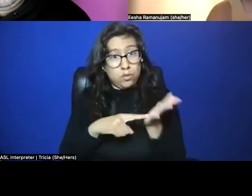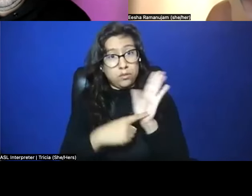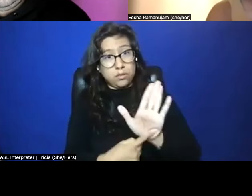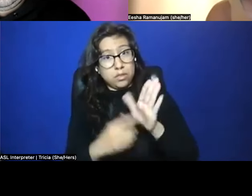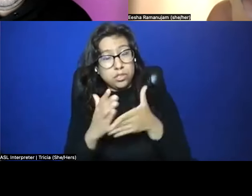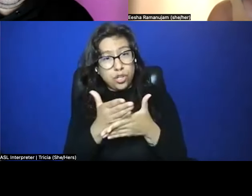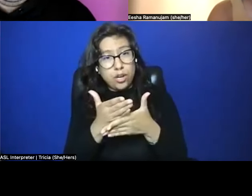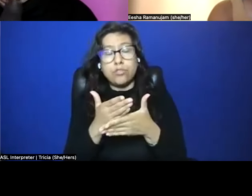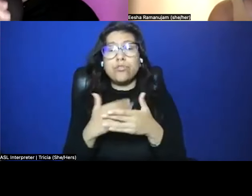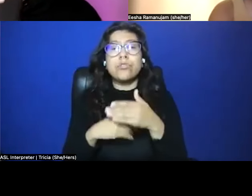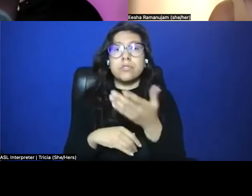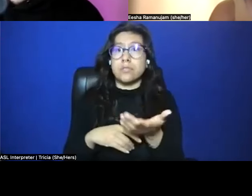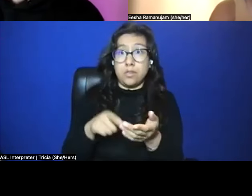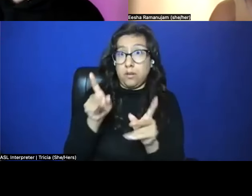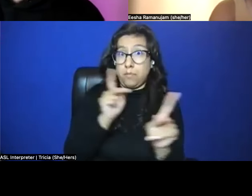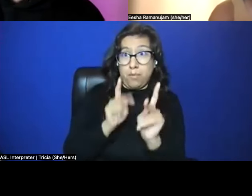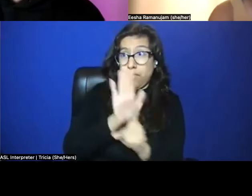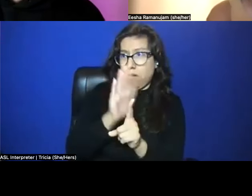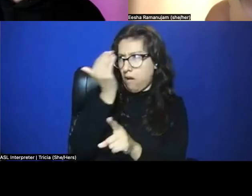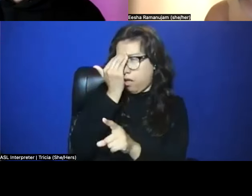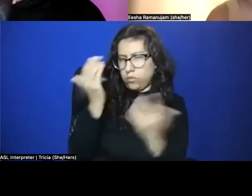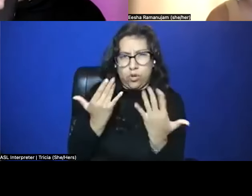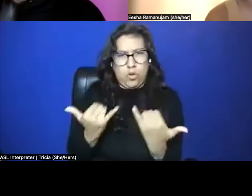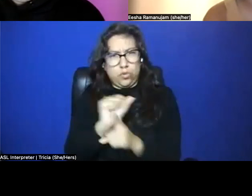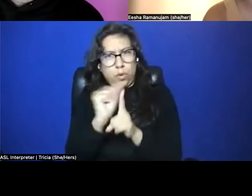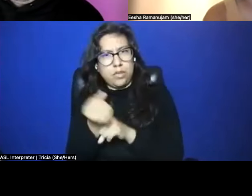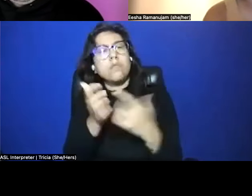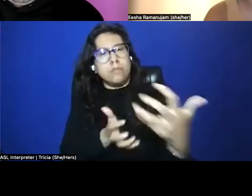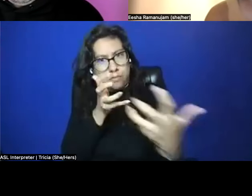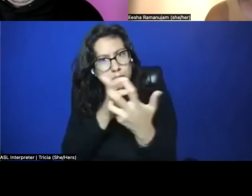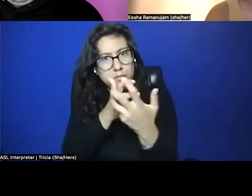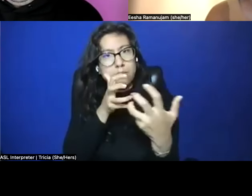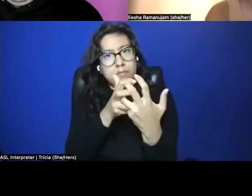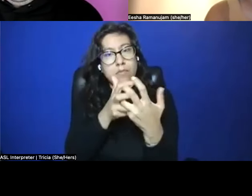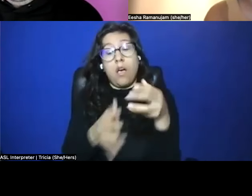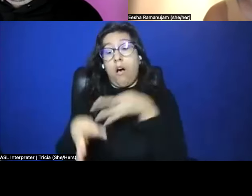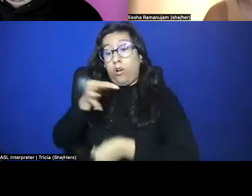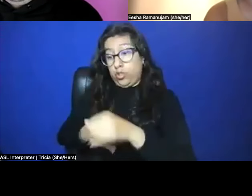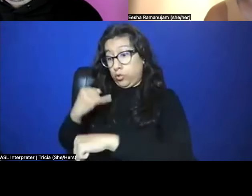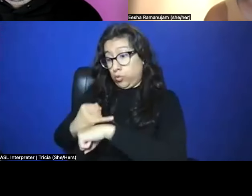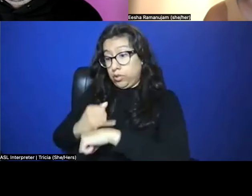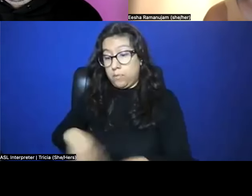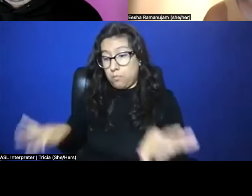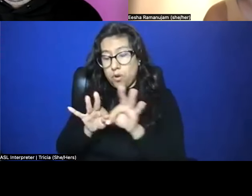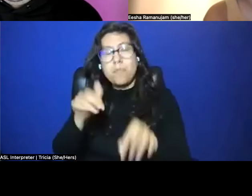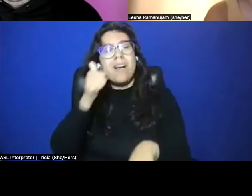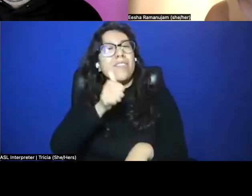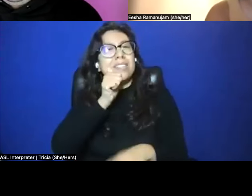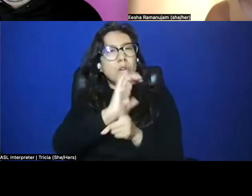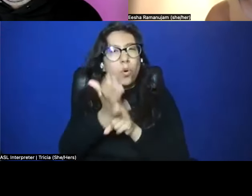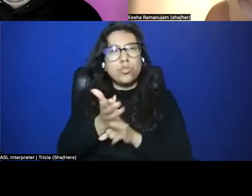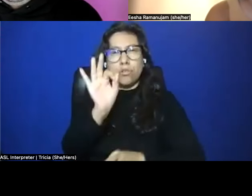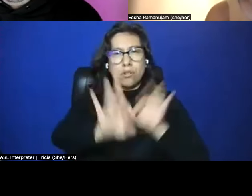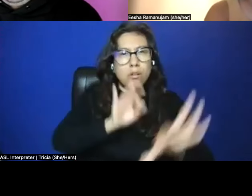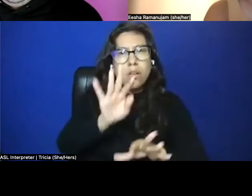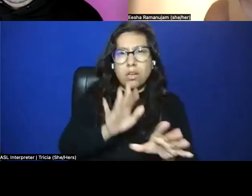is meeting people where they are. Alternate institutions are important, but the everyday cultural inputs in people's